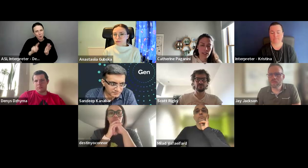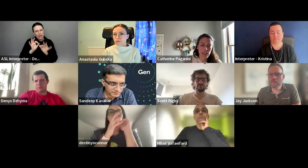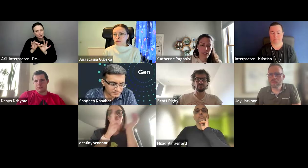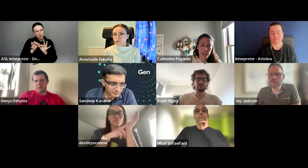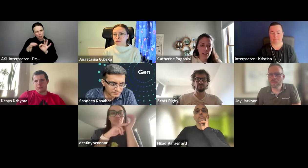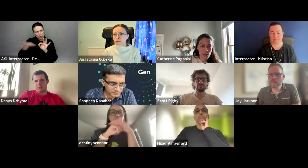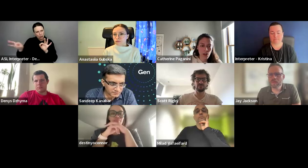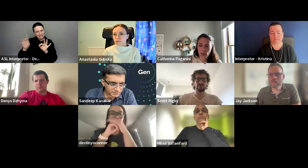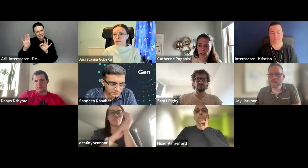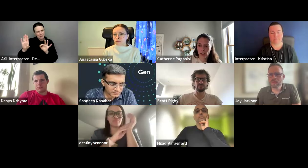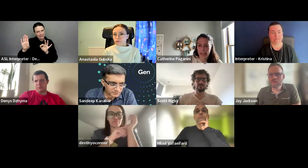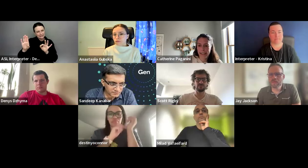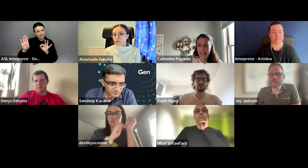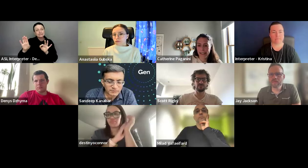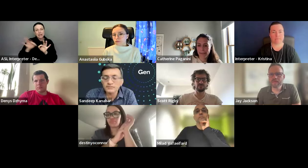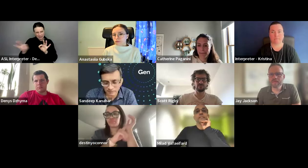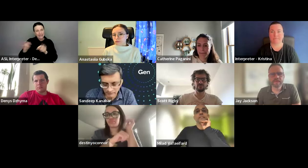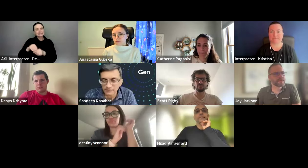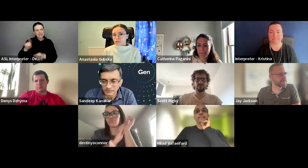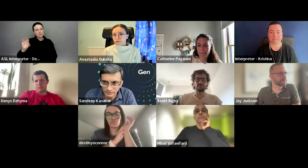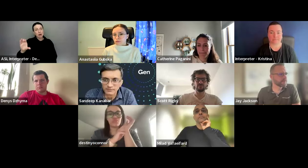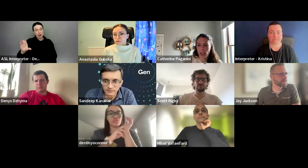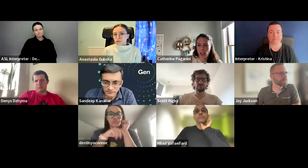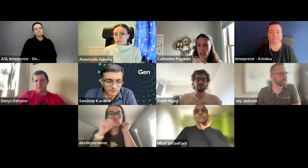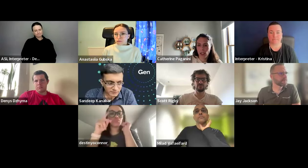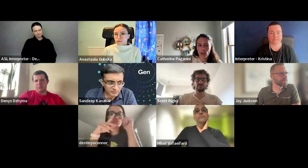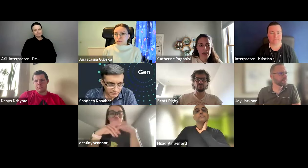interpreter database. The link is in the doc.